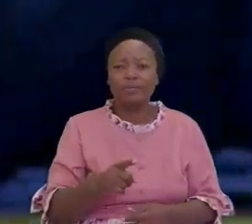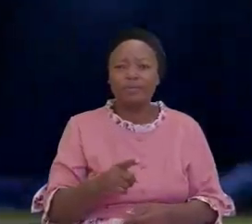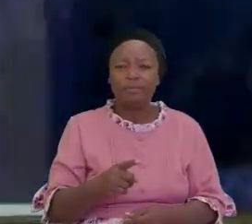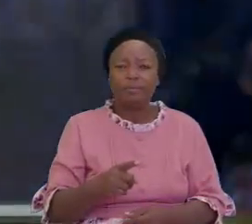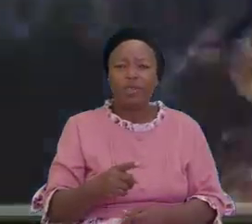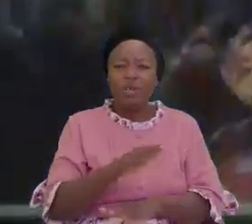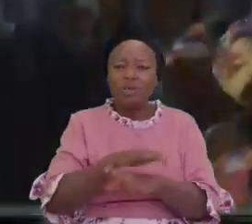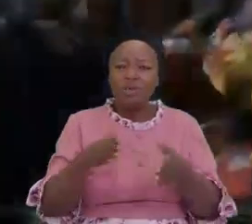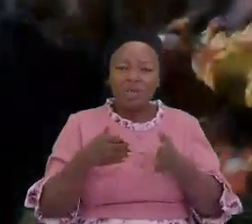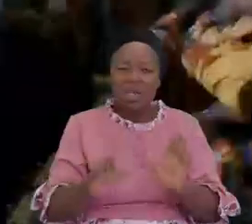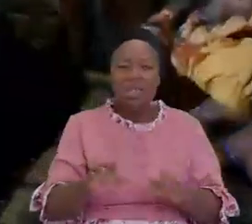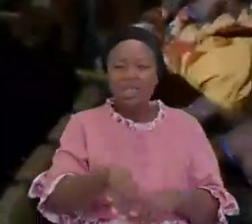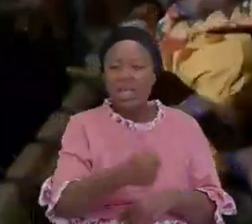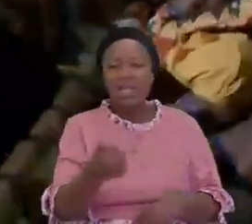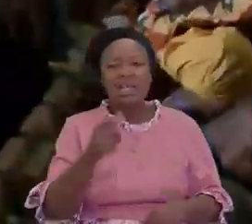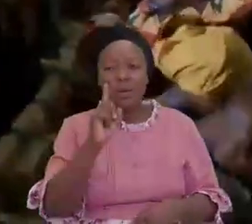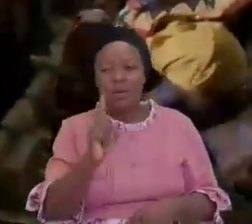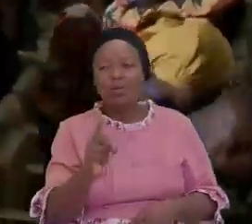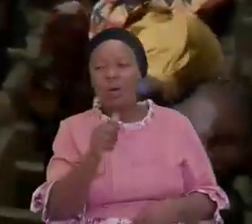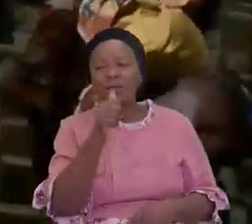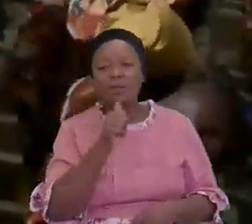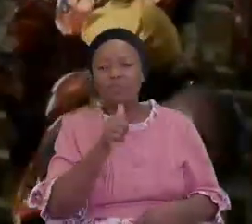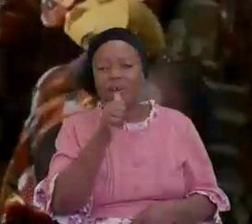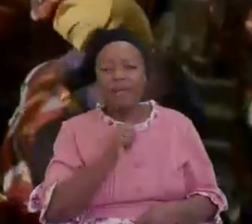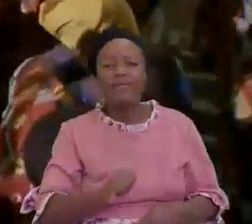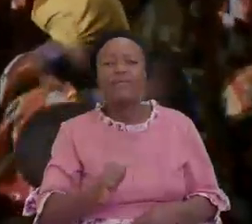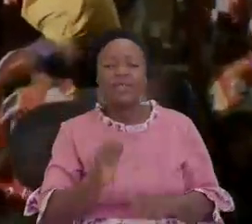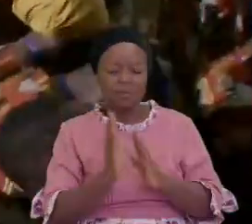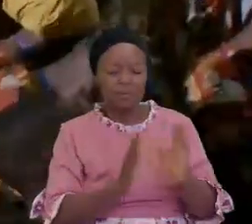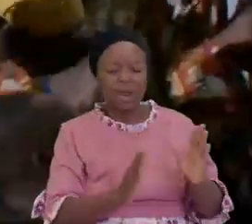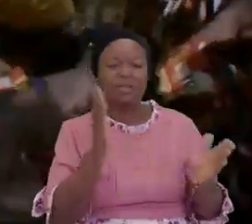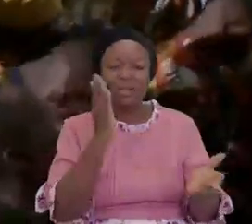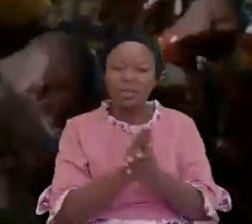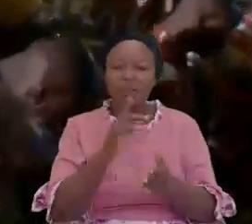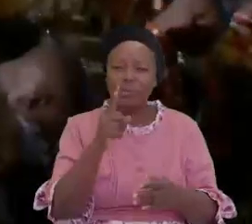Don't let anybody's private agenda stop you.